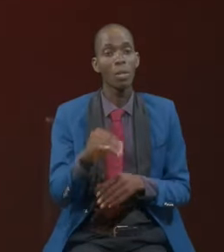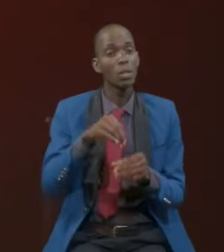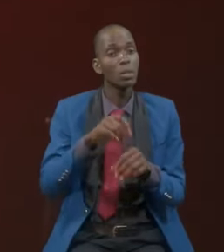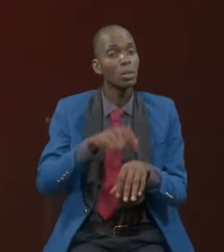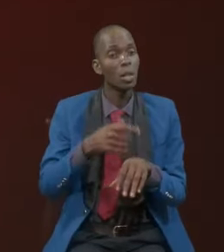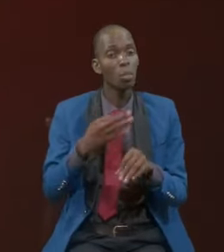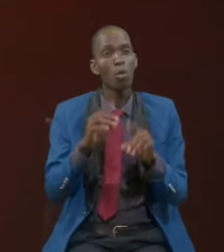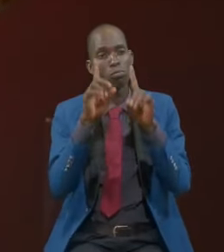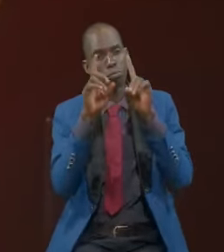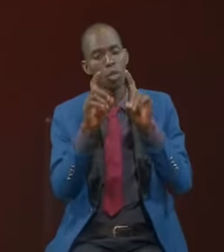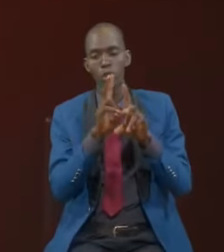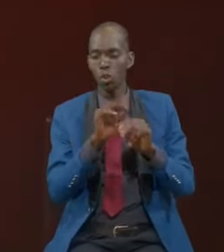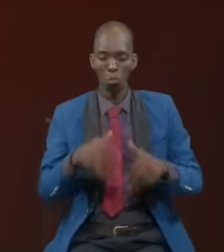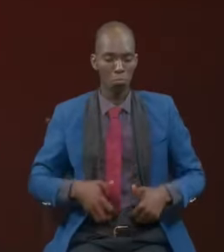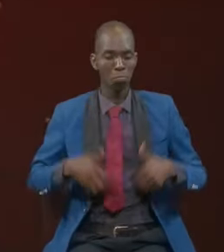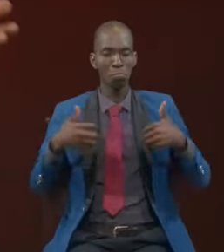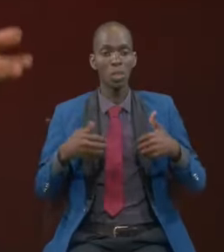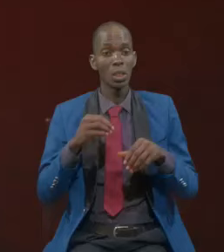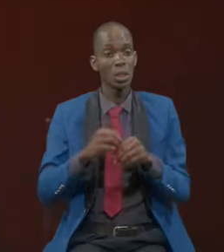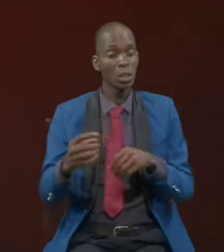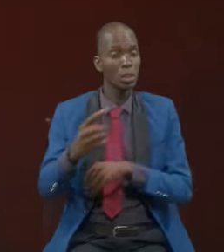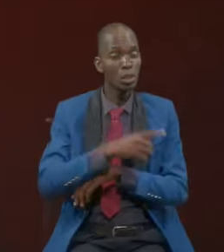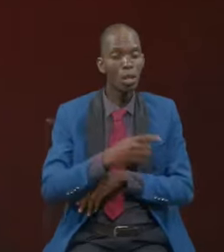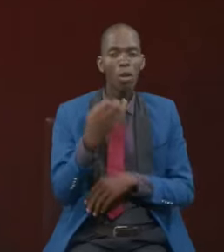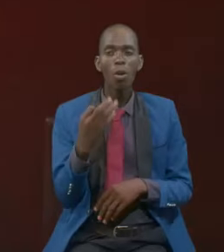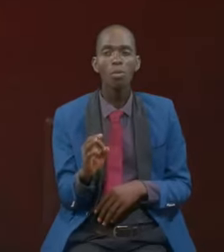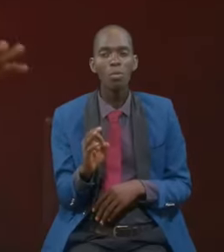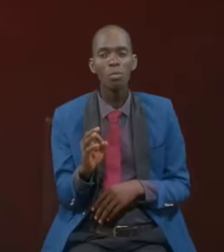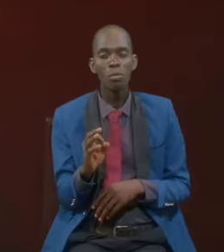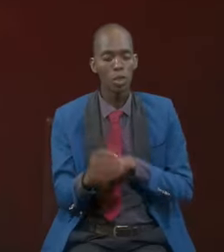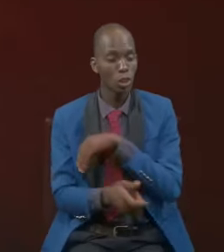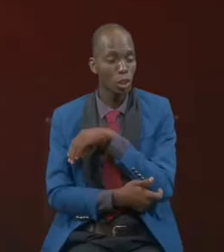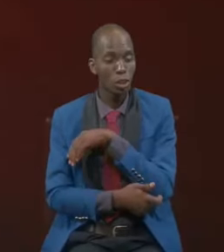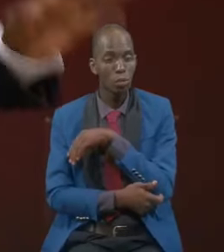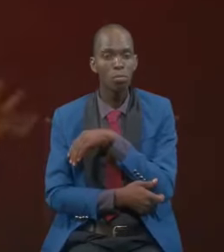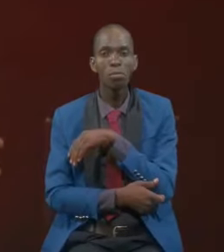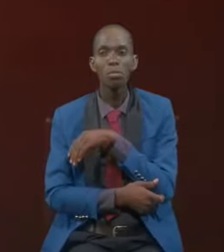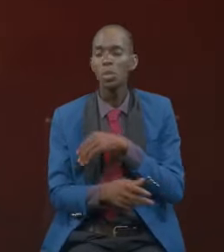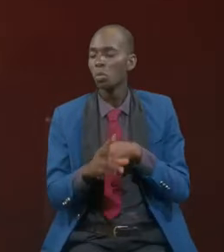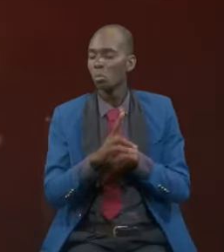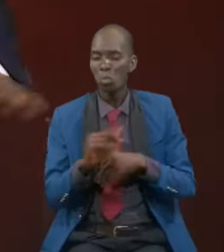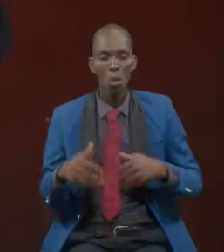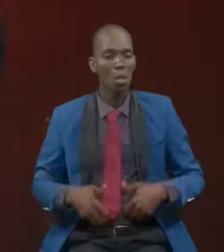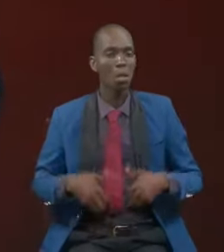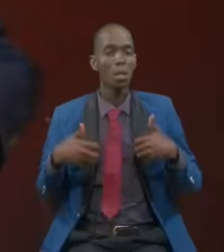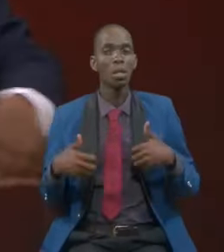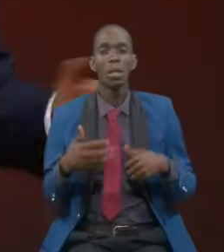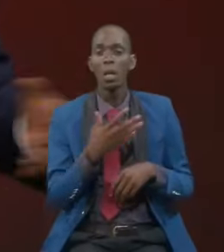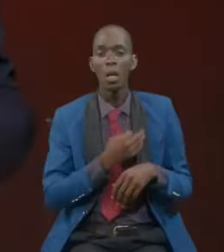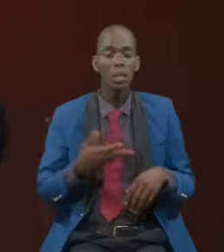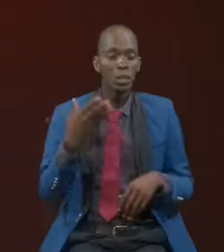trial, no anger. In the day of temptation, pressure, no anger, and there's